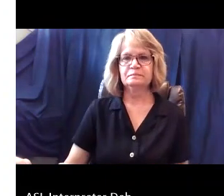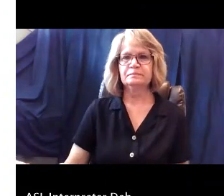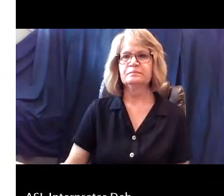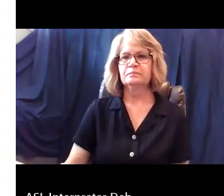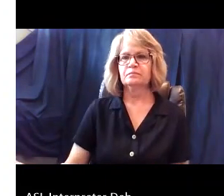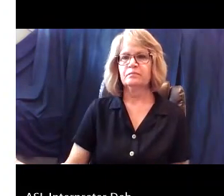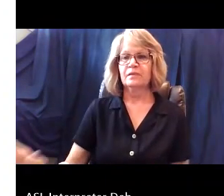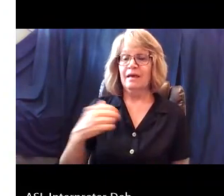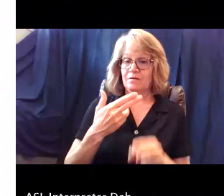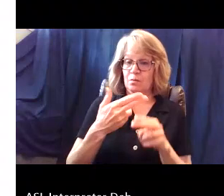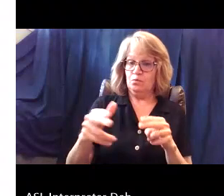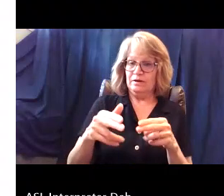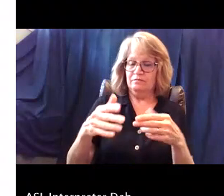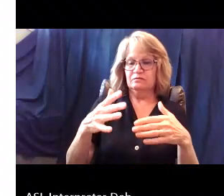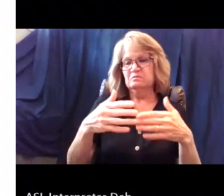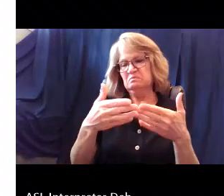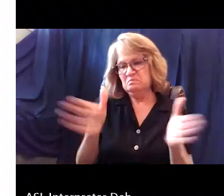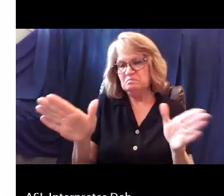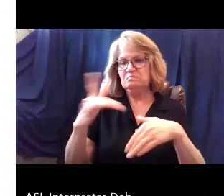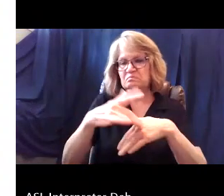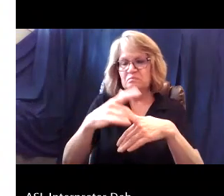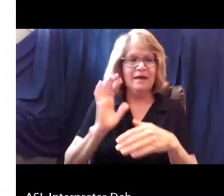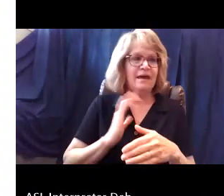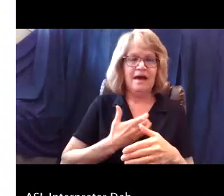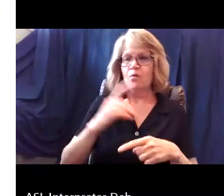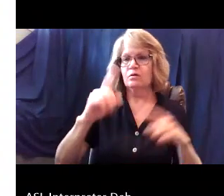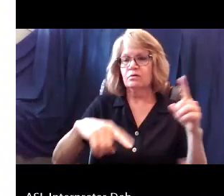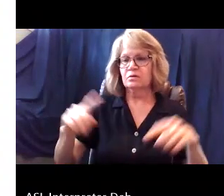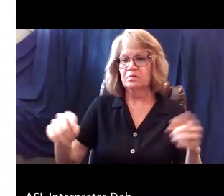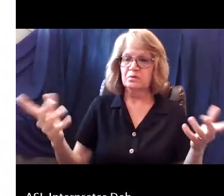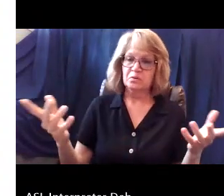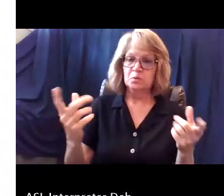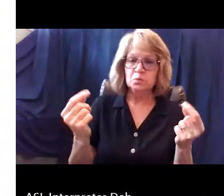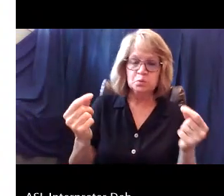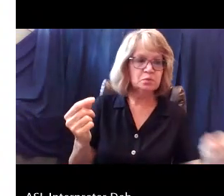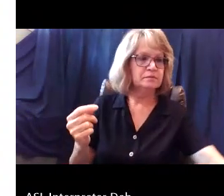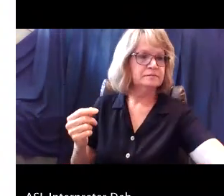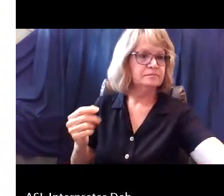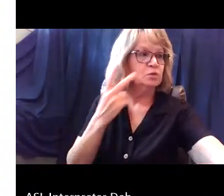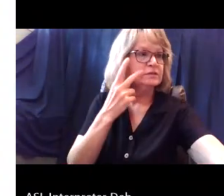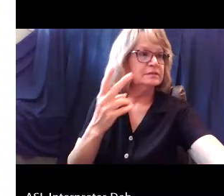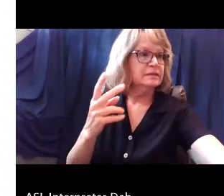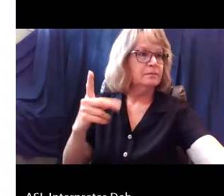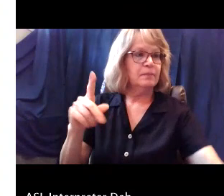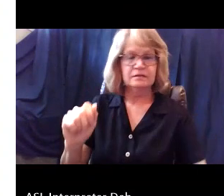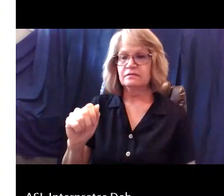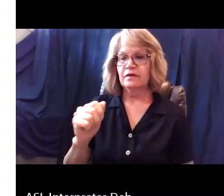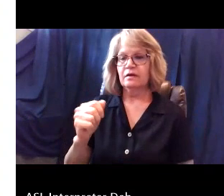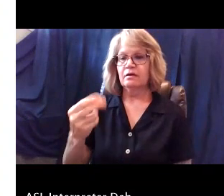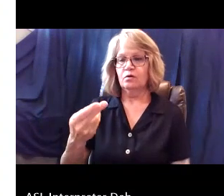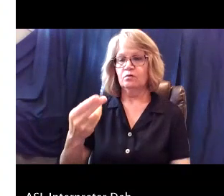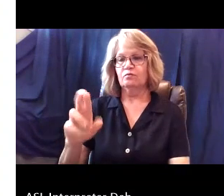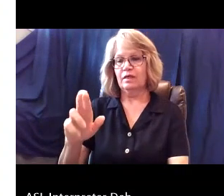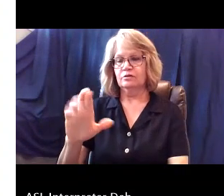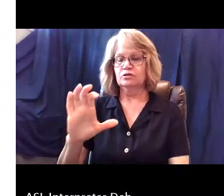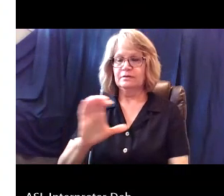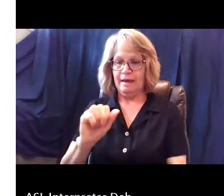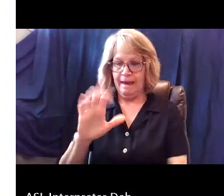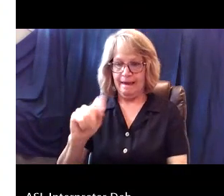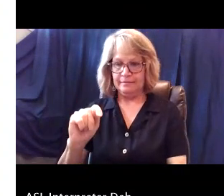Here's a brief overview of what our various laws cover. So you can see that the Pennsylvania Human Relations Act covers the